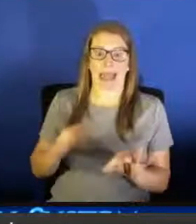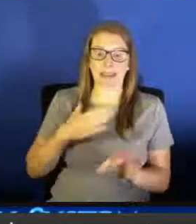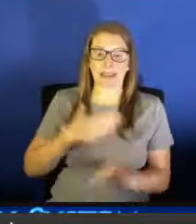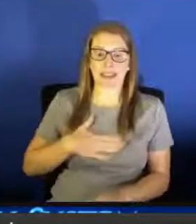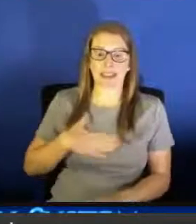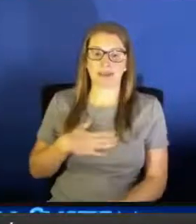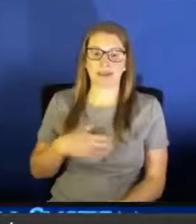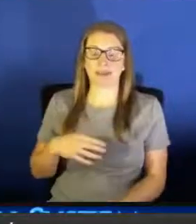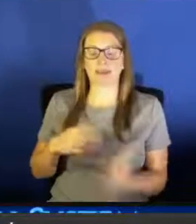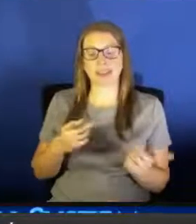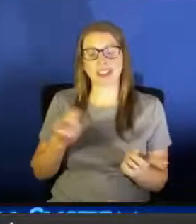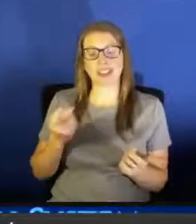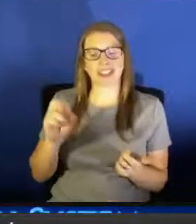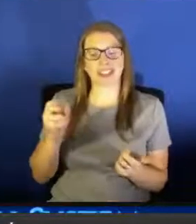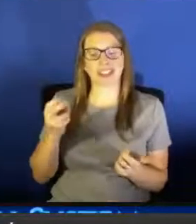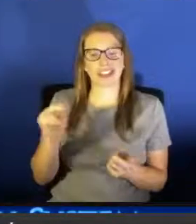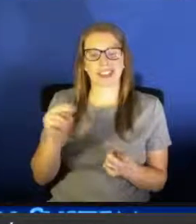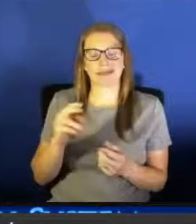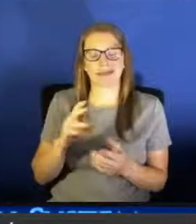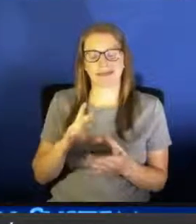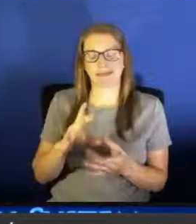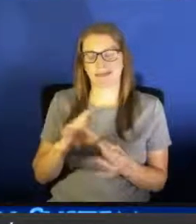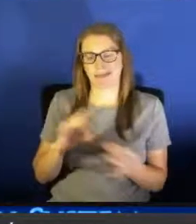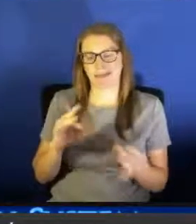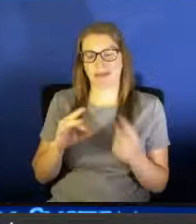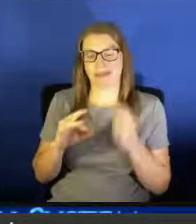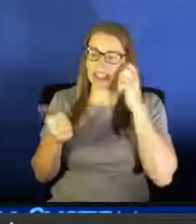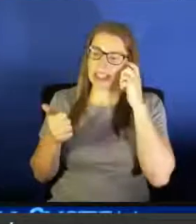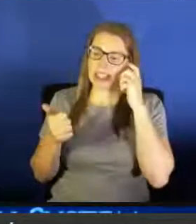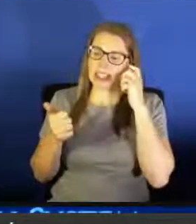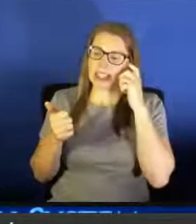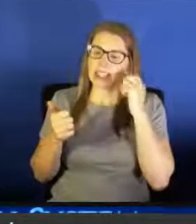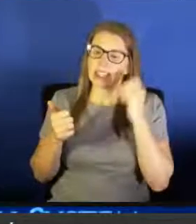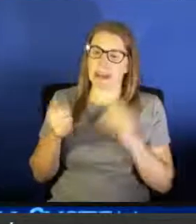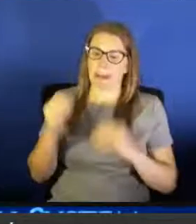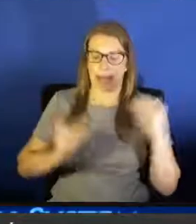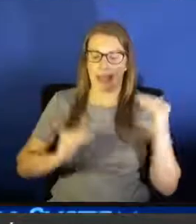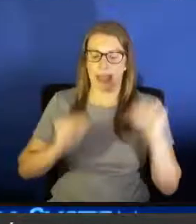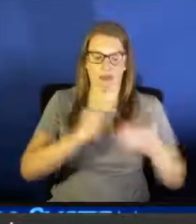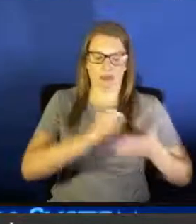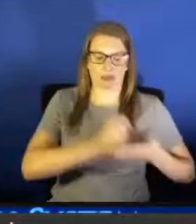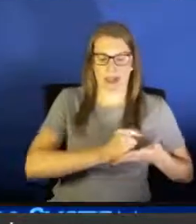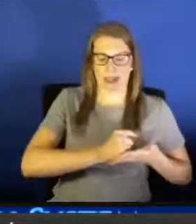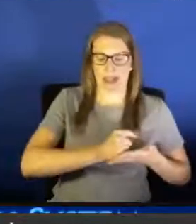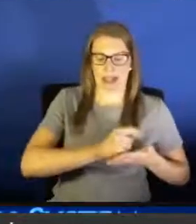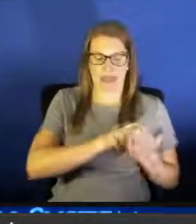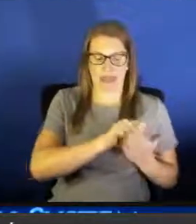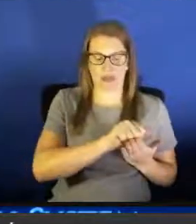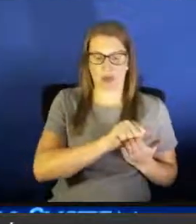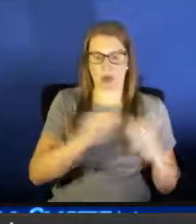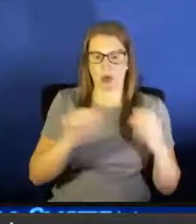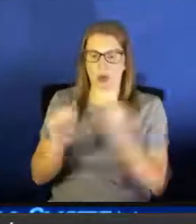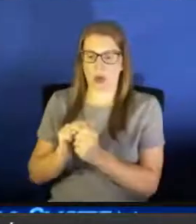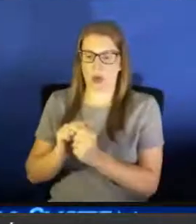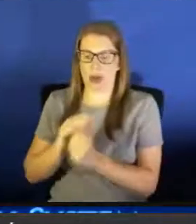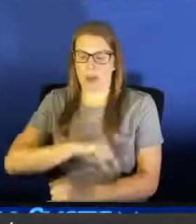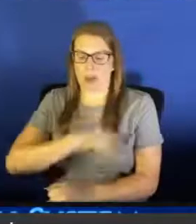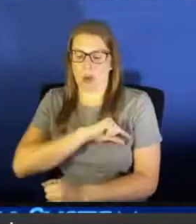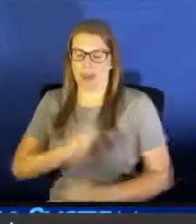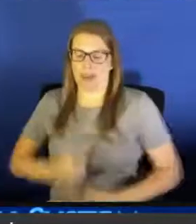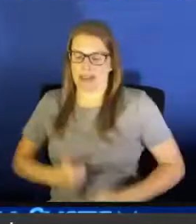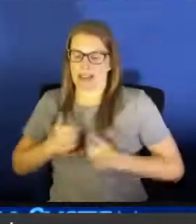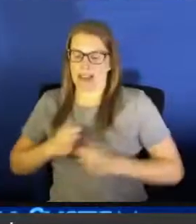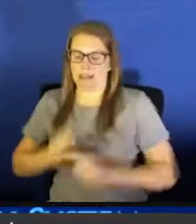saying, the crux in any cancer treatment is balancing the treatment of the cancer with the quality of life impact